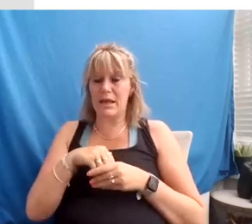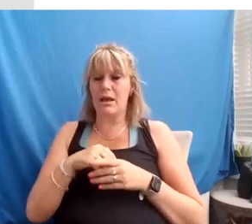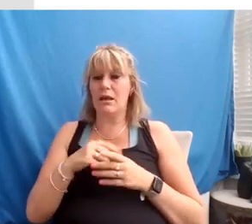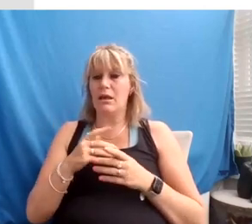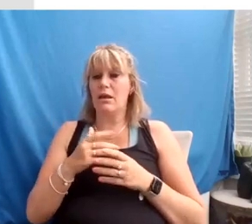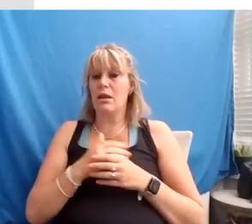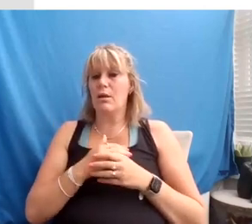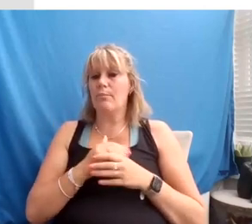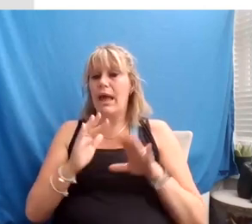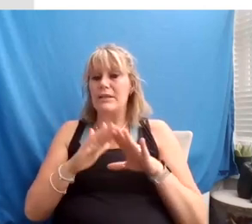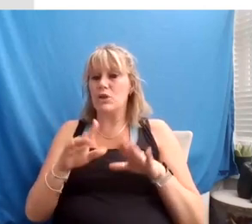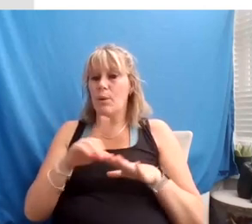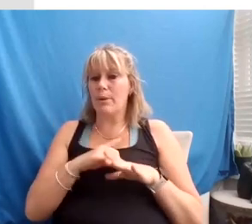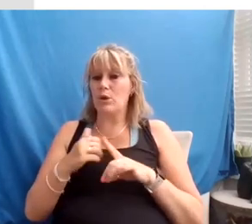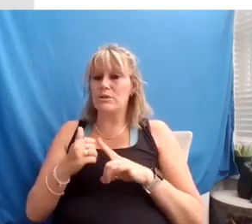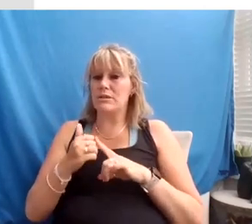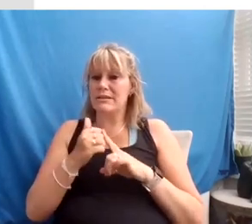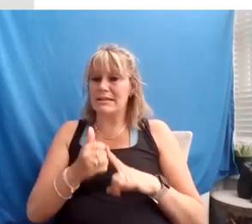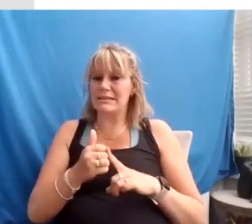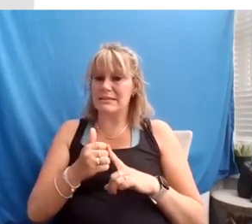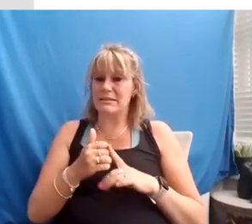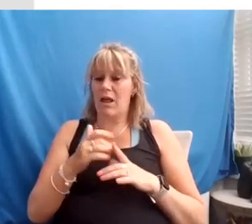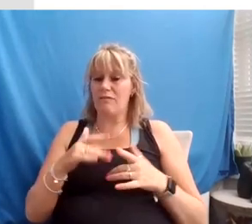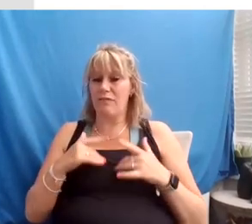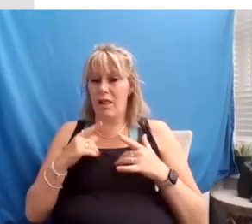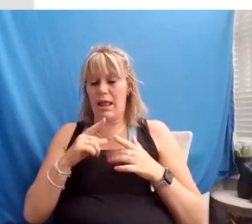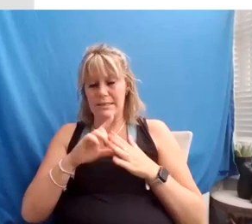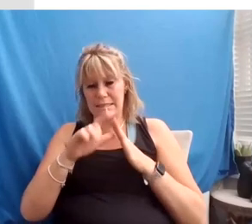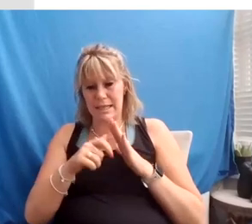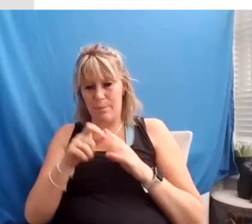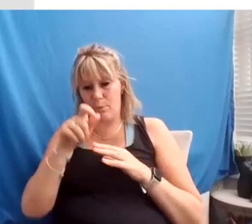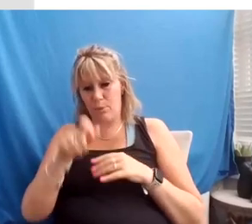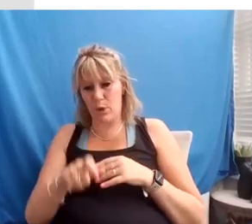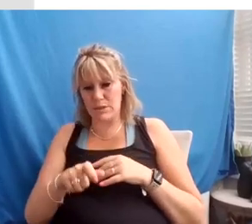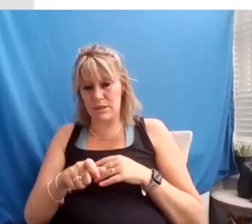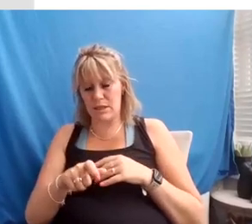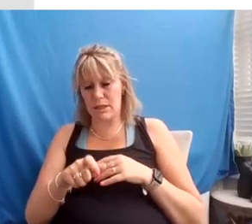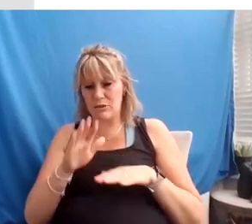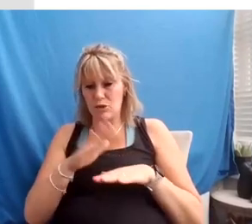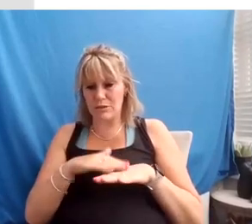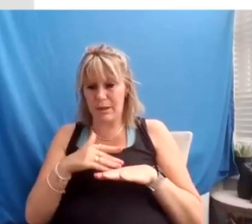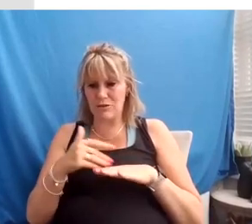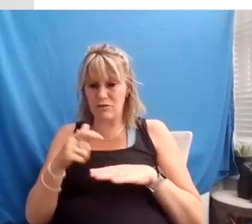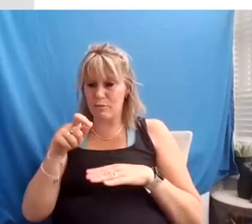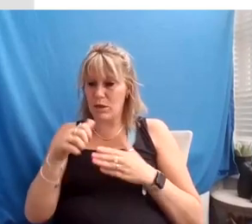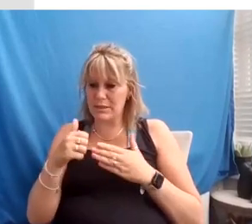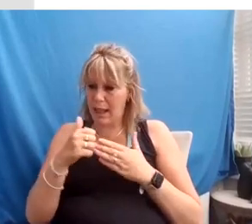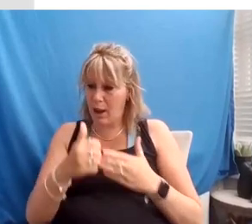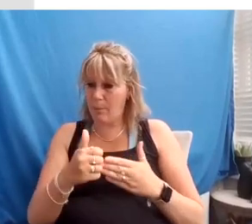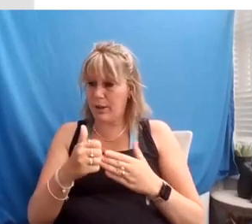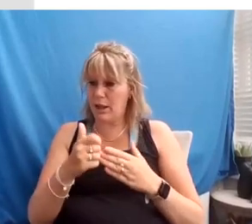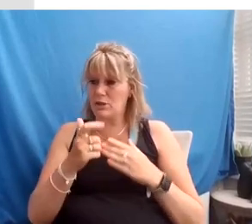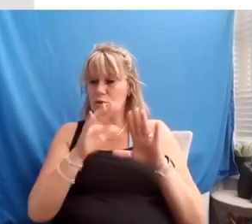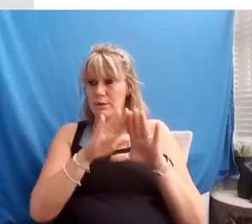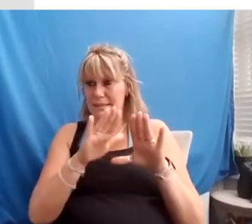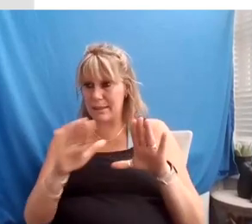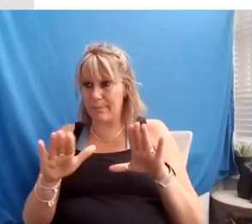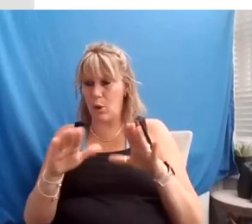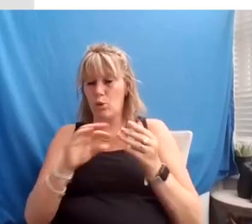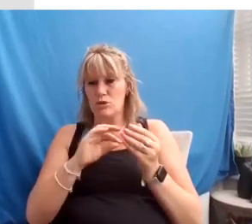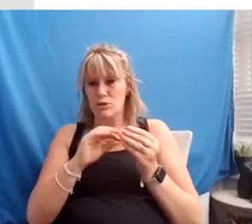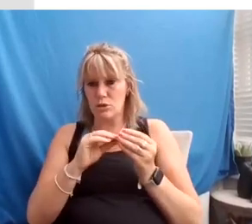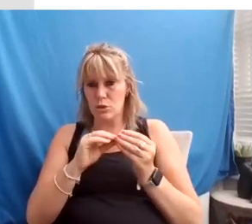not because of the assistance. And I think as disabled people, you know, whether it's somebody helping us to exhibit or helping us to produce the